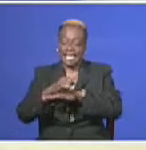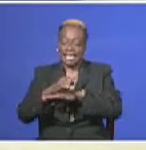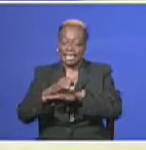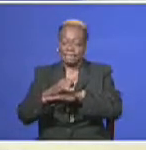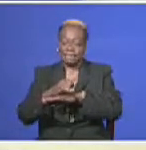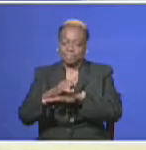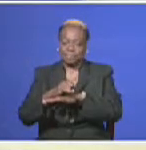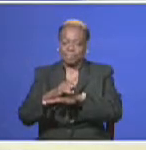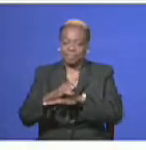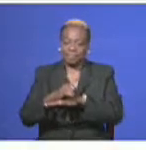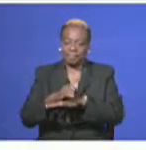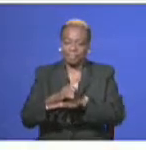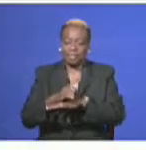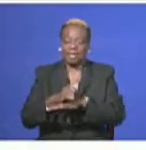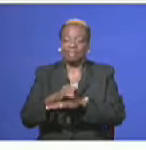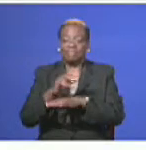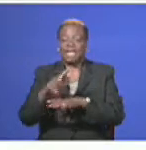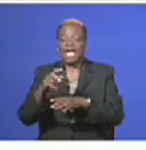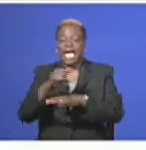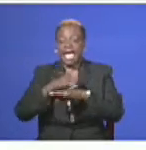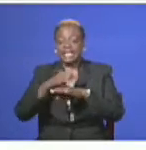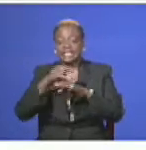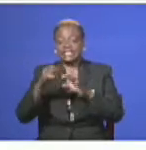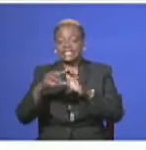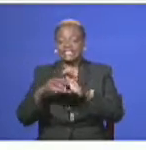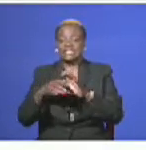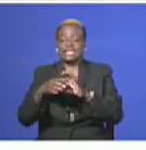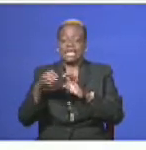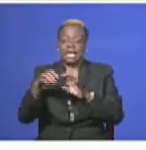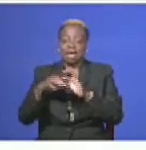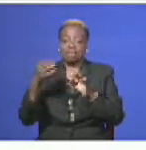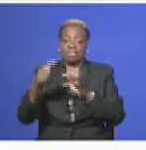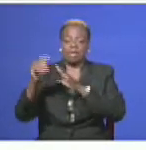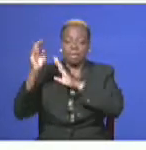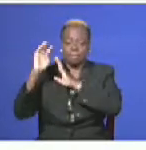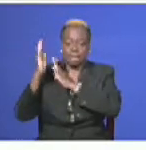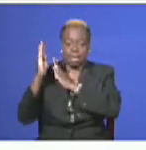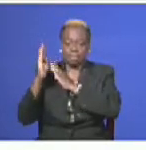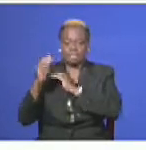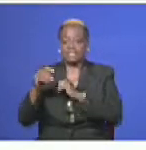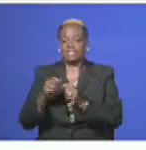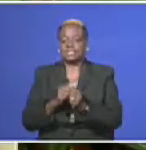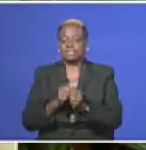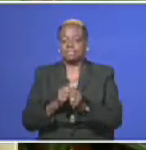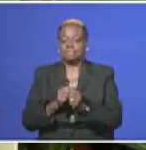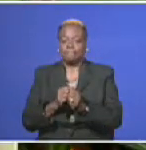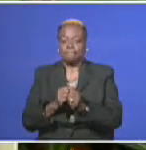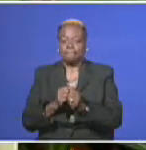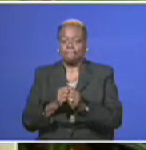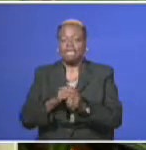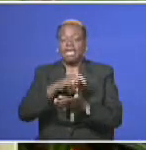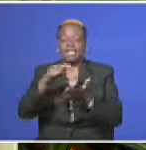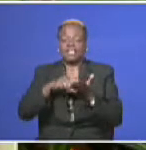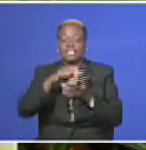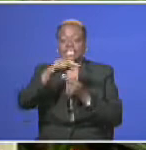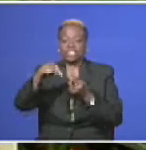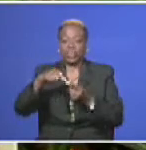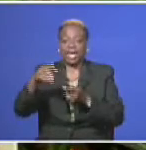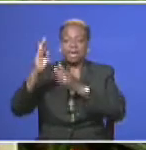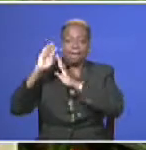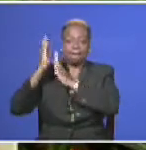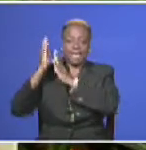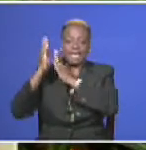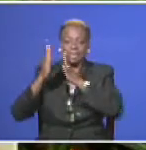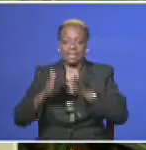only featured the islands of the Bahamas, with independence on the way, she says she knew just what she had to do. This is when the Bahamians,